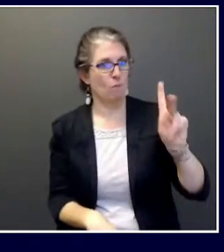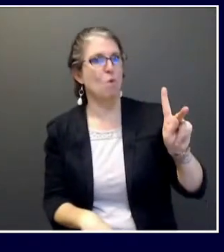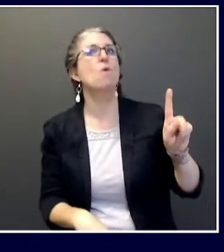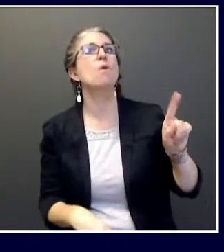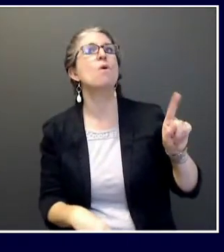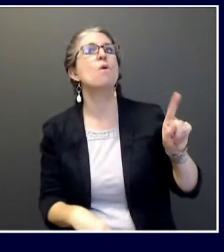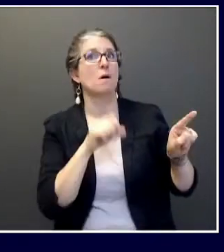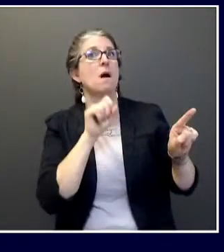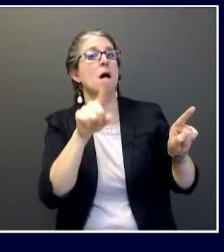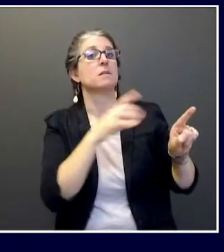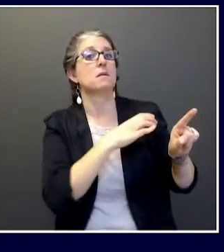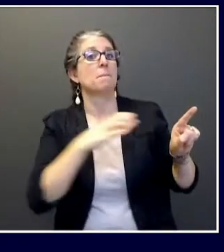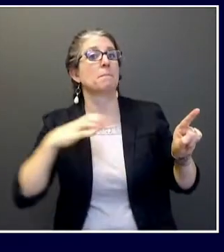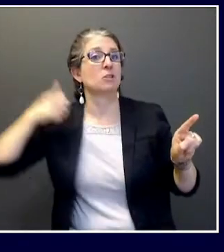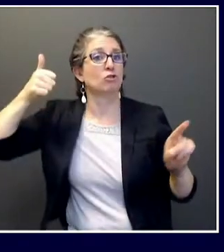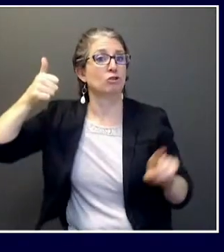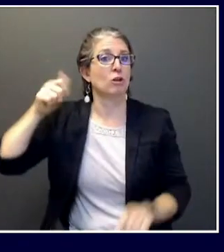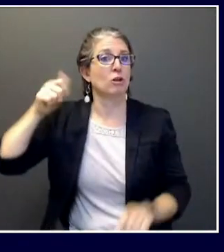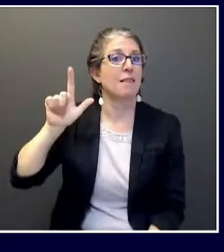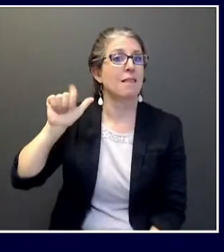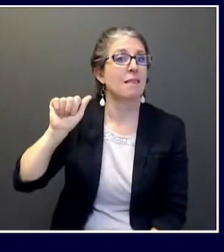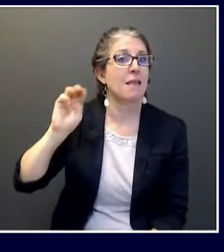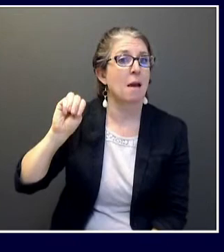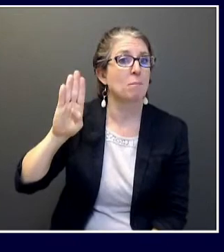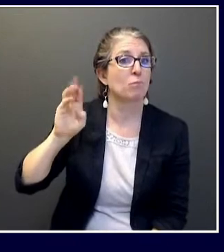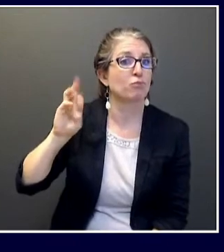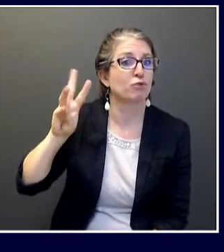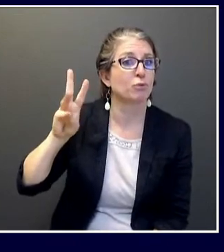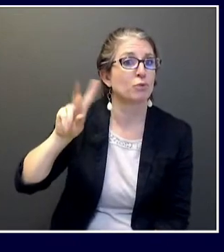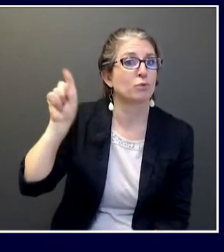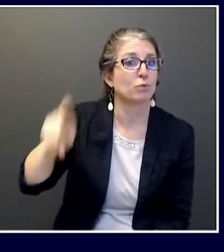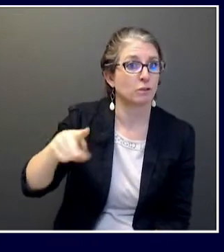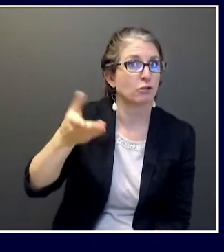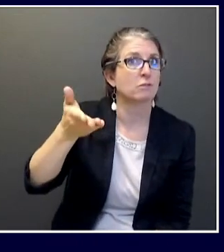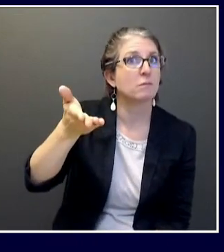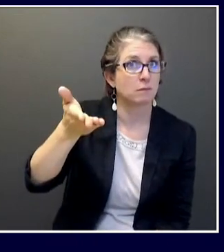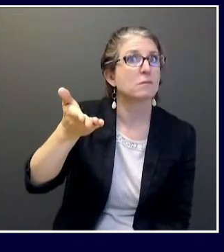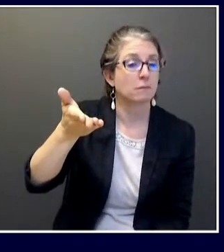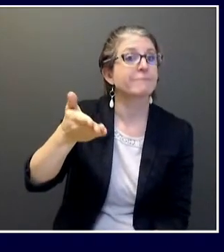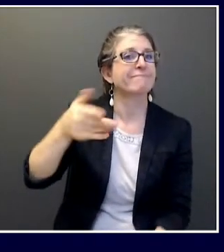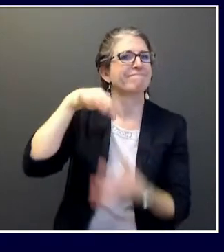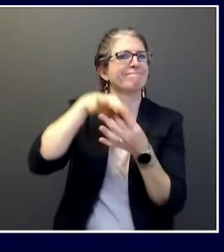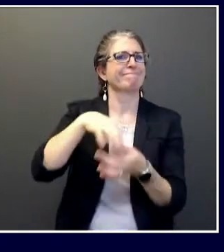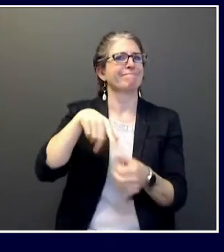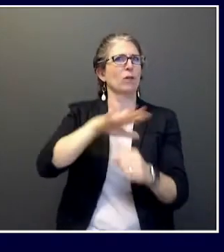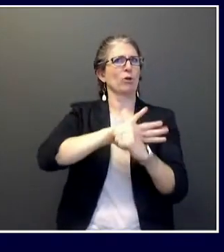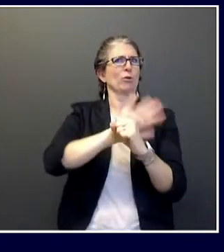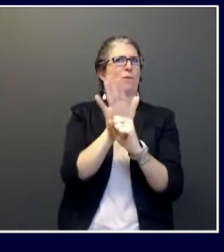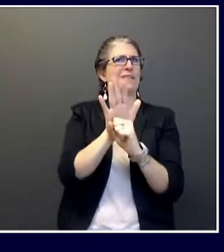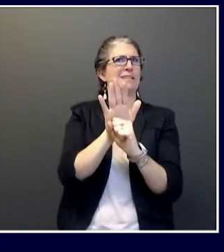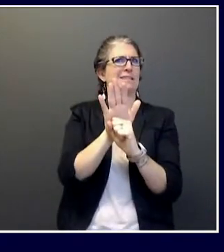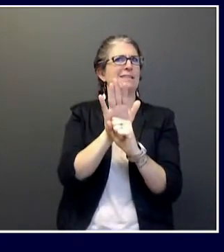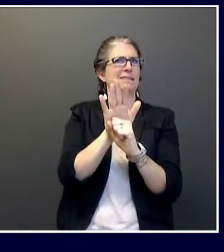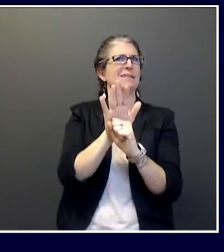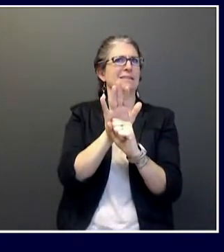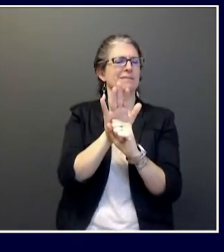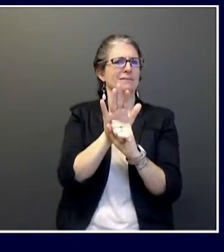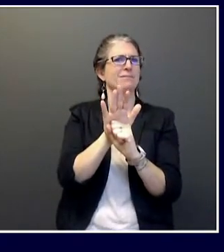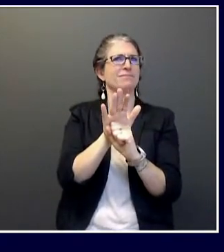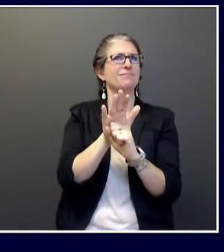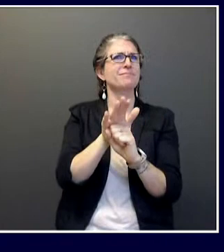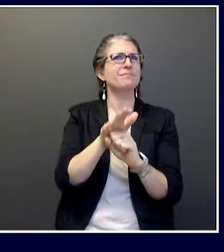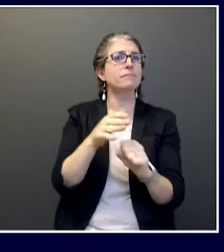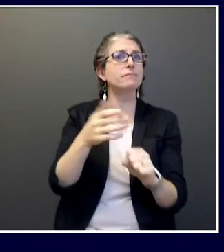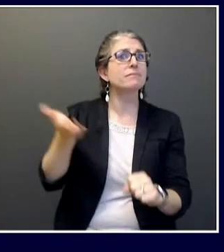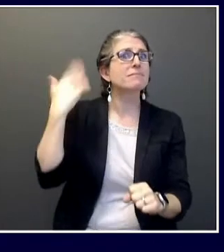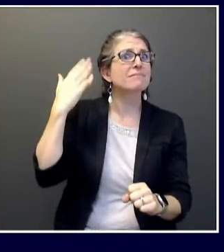we've cited a healthcare worker shortage even before the pandemic, but we have seen some instances where the vaccine